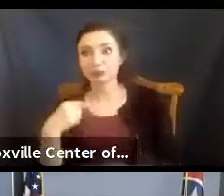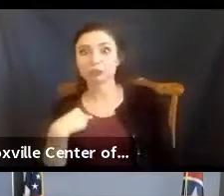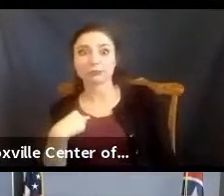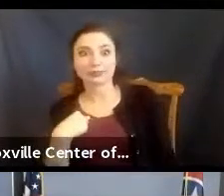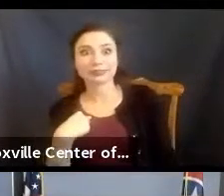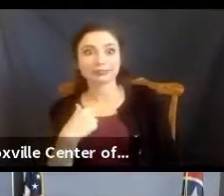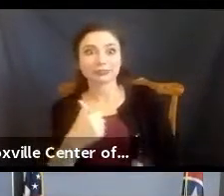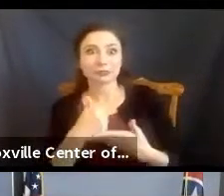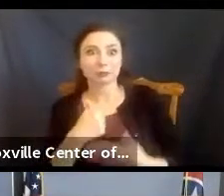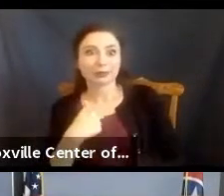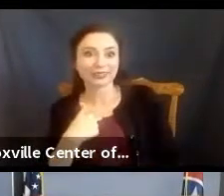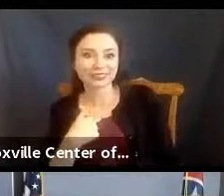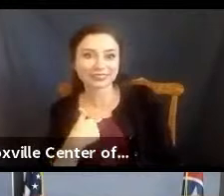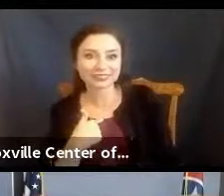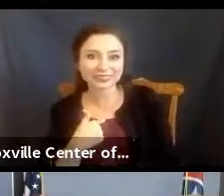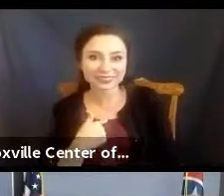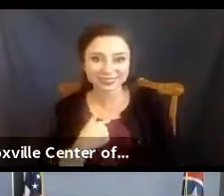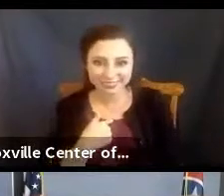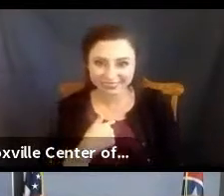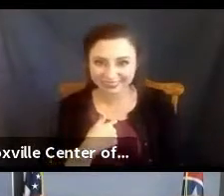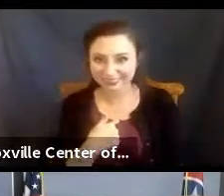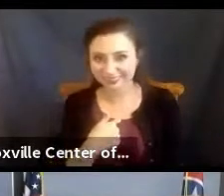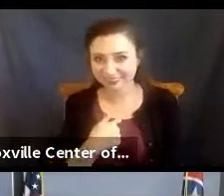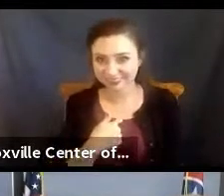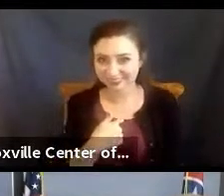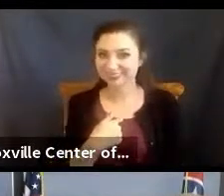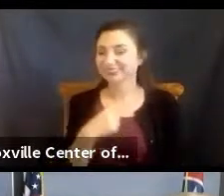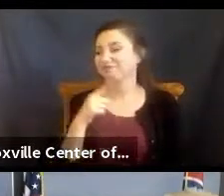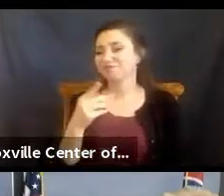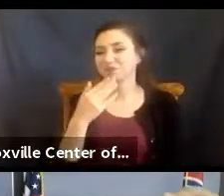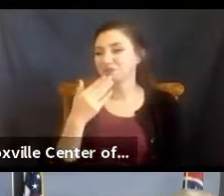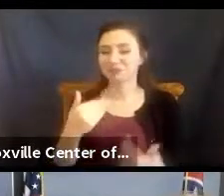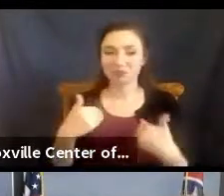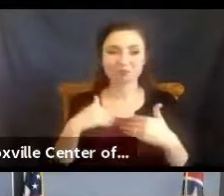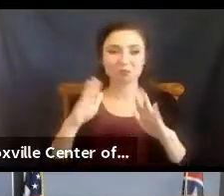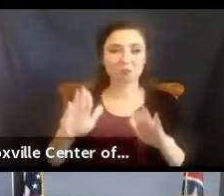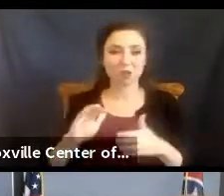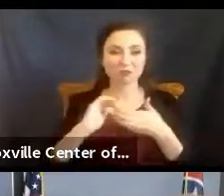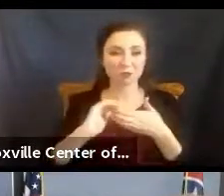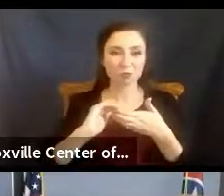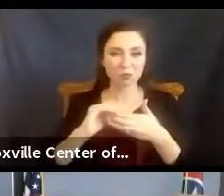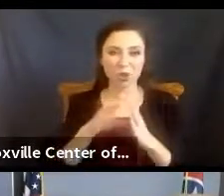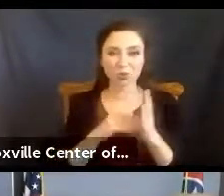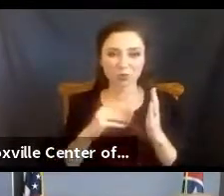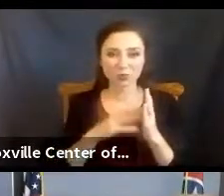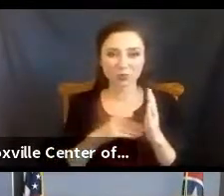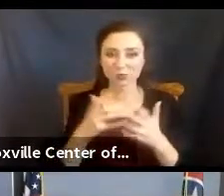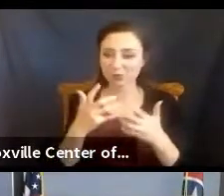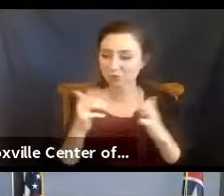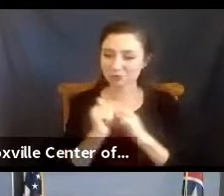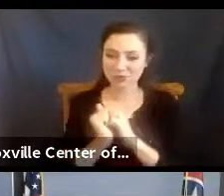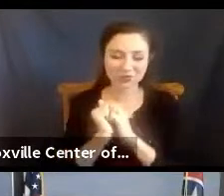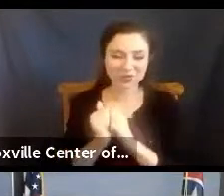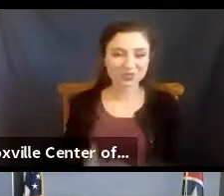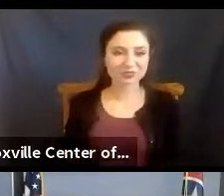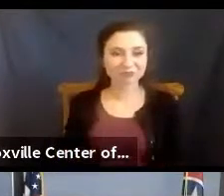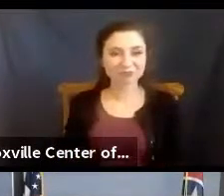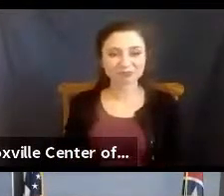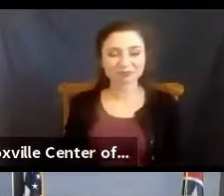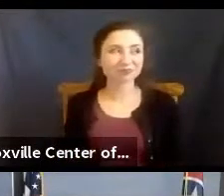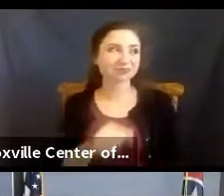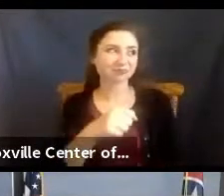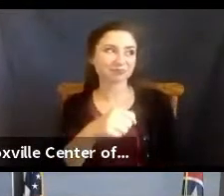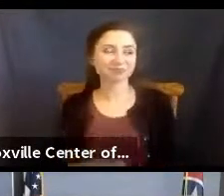With It's a really great partnership, and we're learning stuff together. Yes,